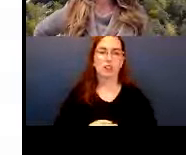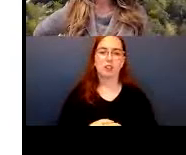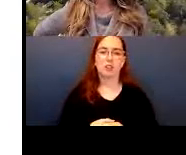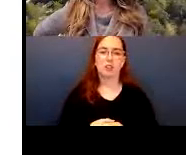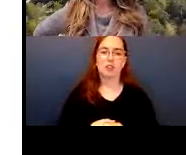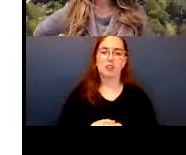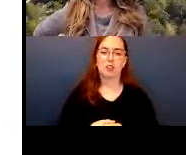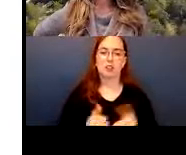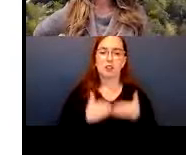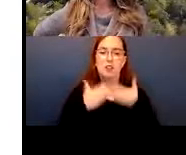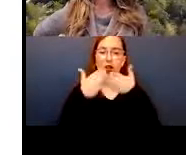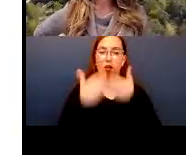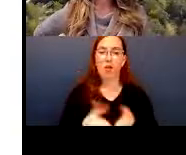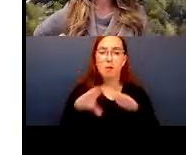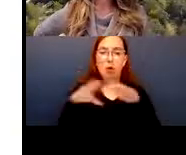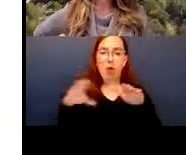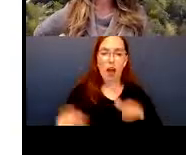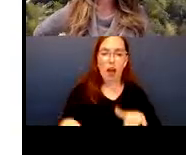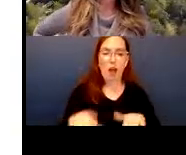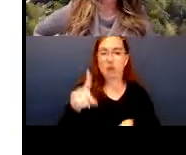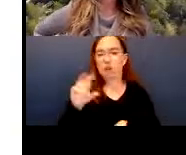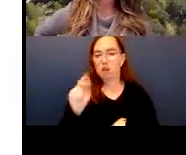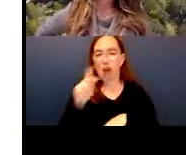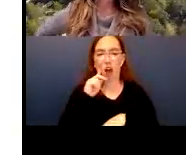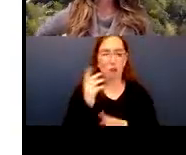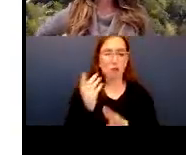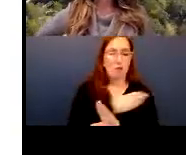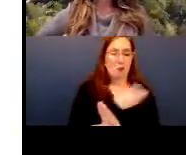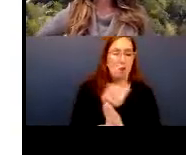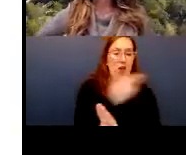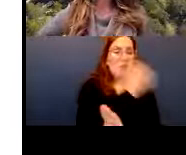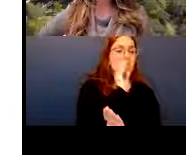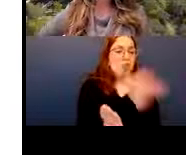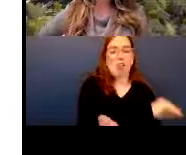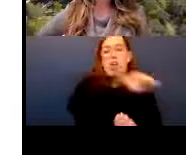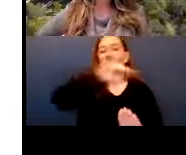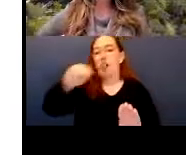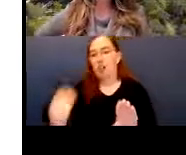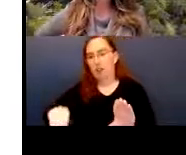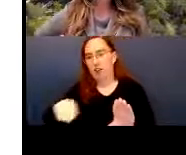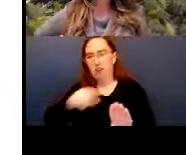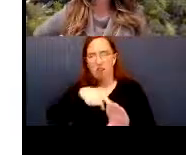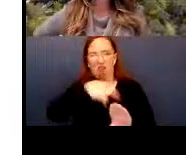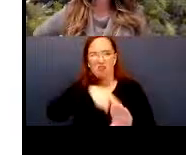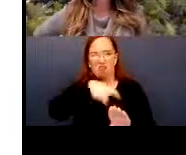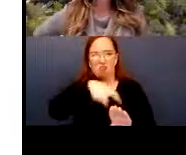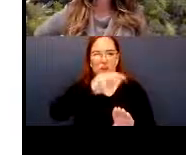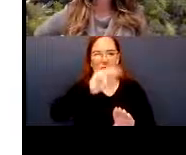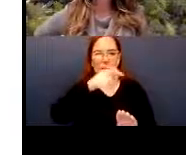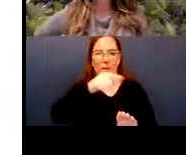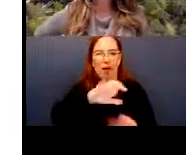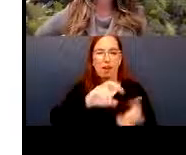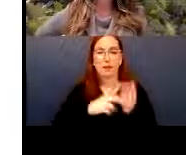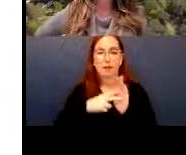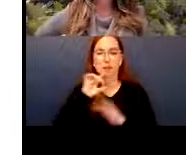We have the movement of the boathouse from the west side of Mopac to the east side of Mopac that would allow this to be a water